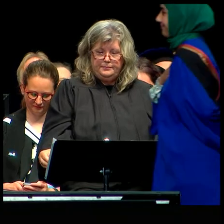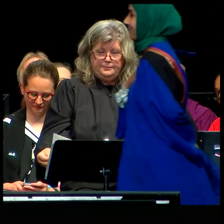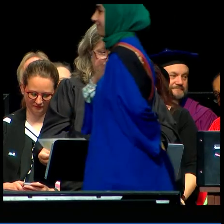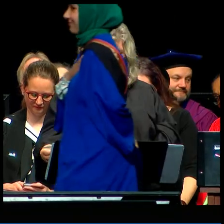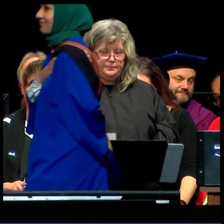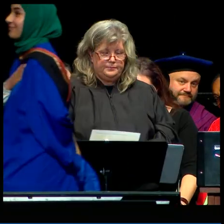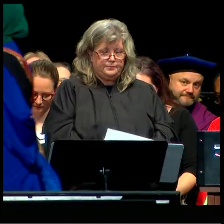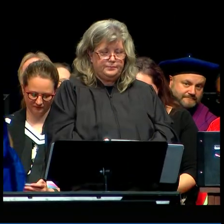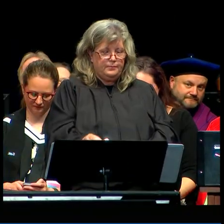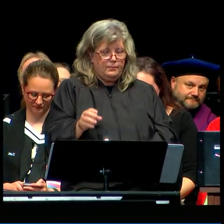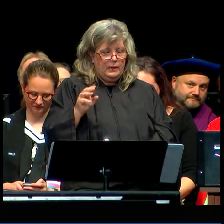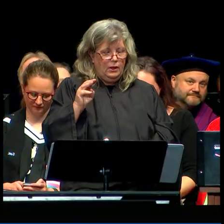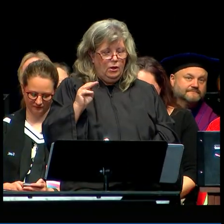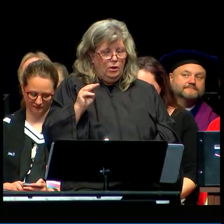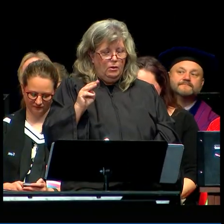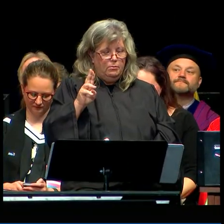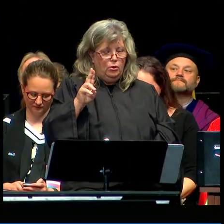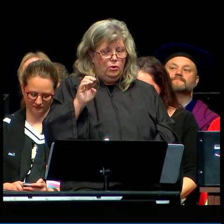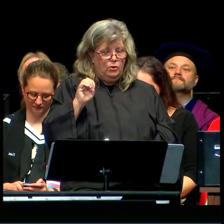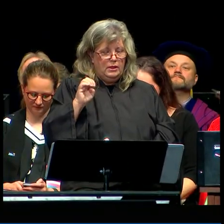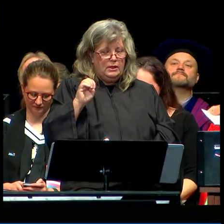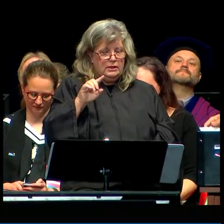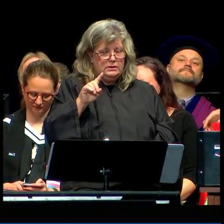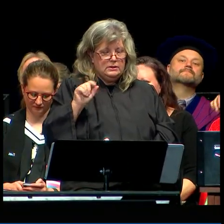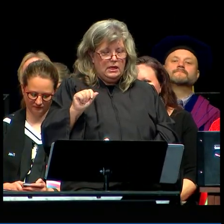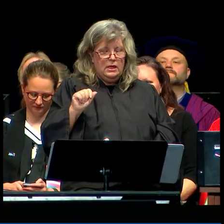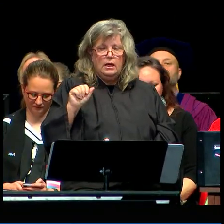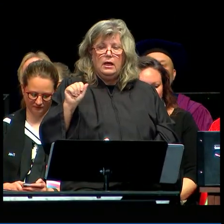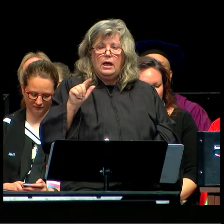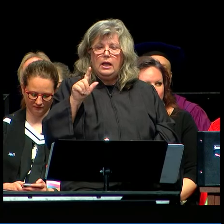Muiza Ali with distinction.